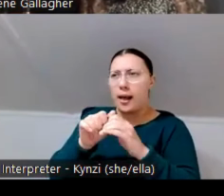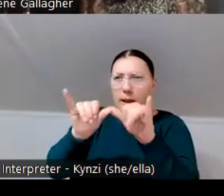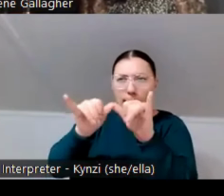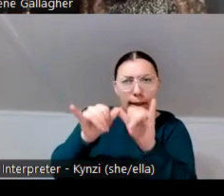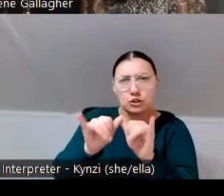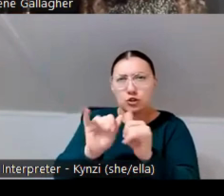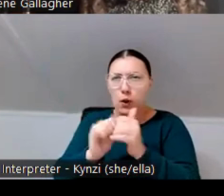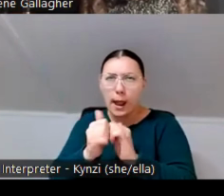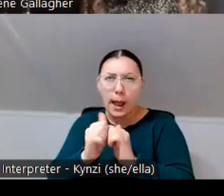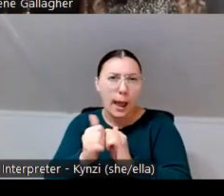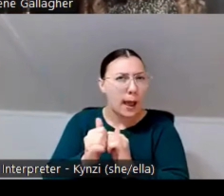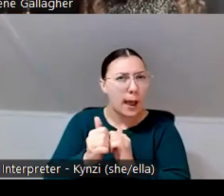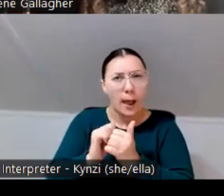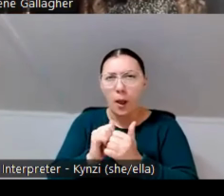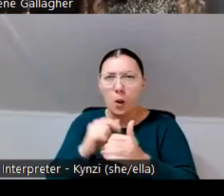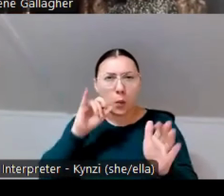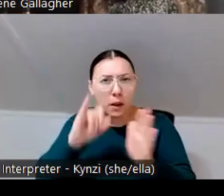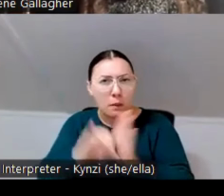the temperature.